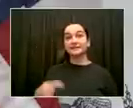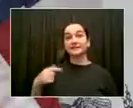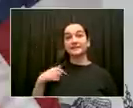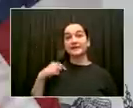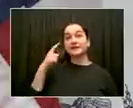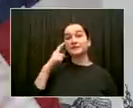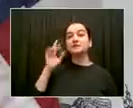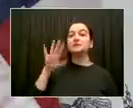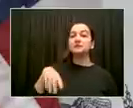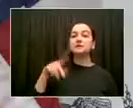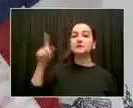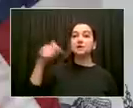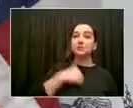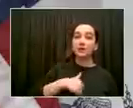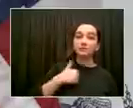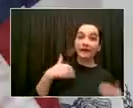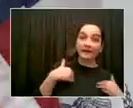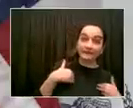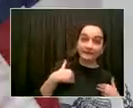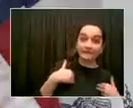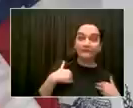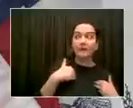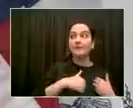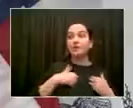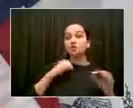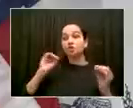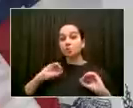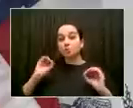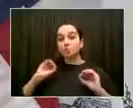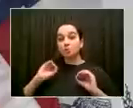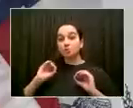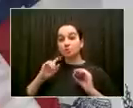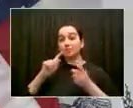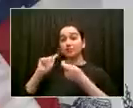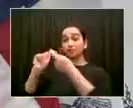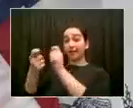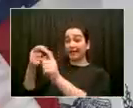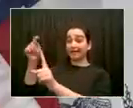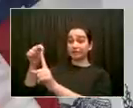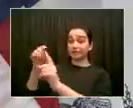Go ahead. Next, we'll go to Dana from the New York Times.